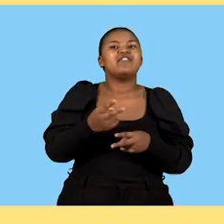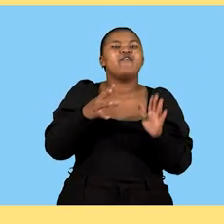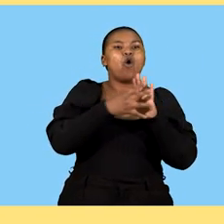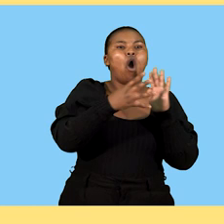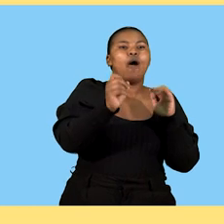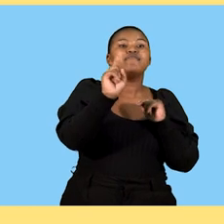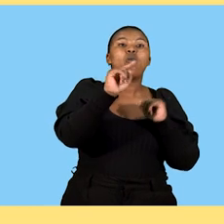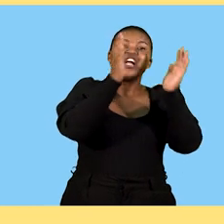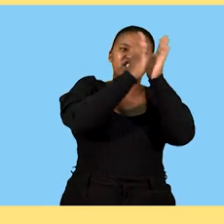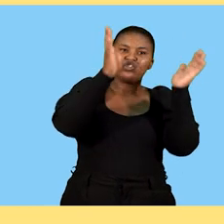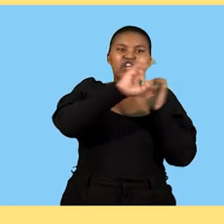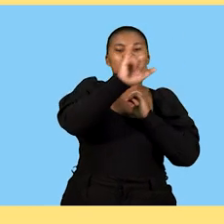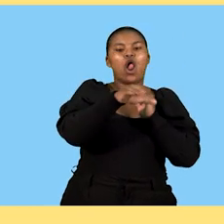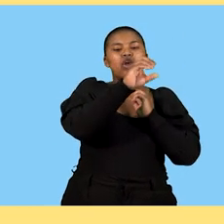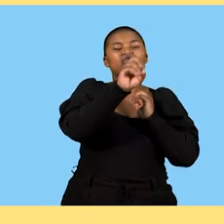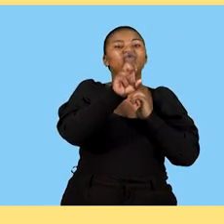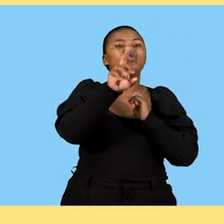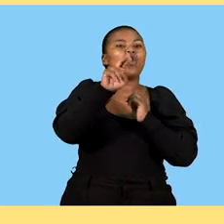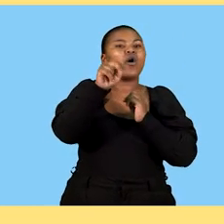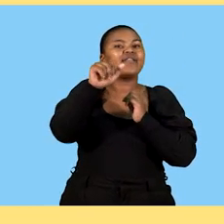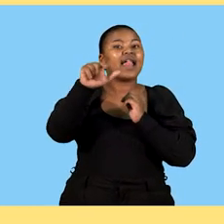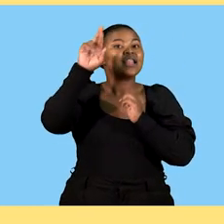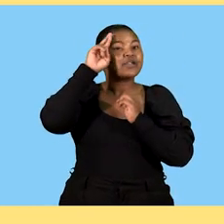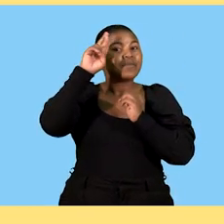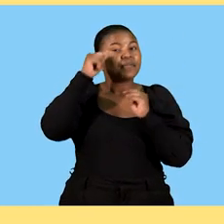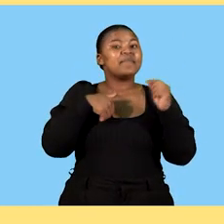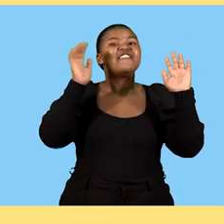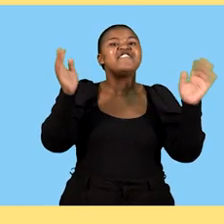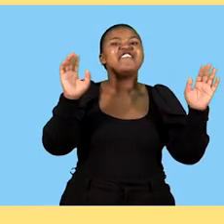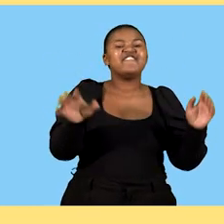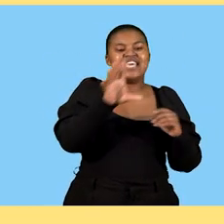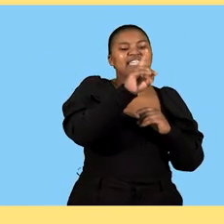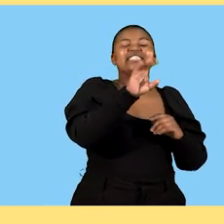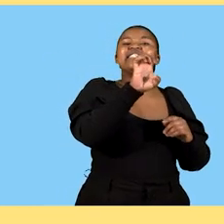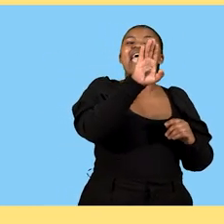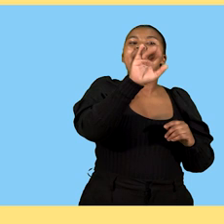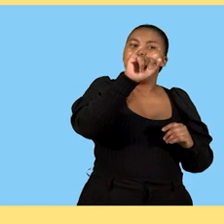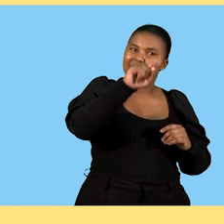1,490. You add these two amounts. How much do you see on your calculator? You find